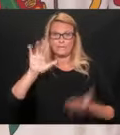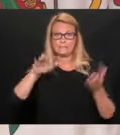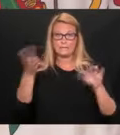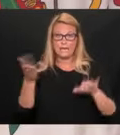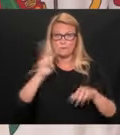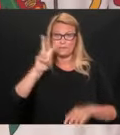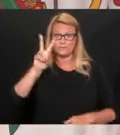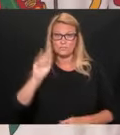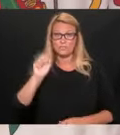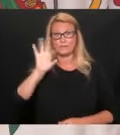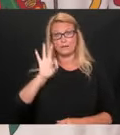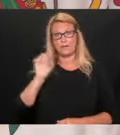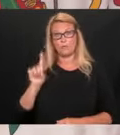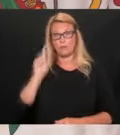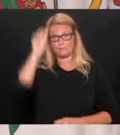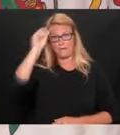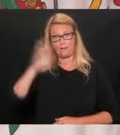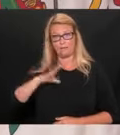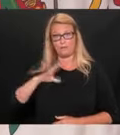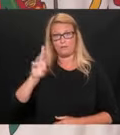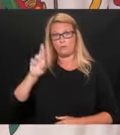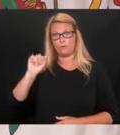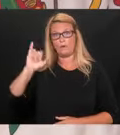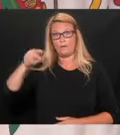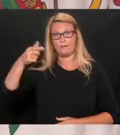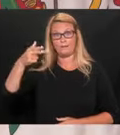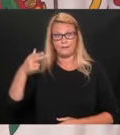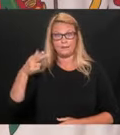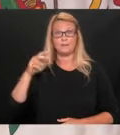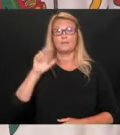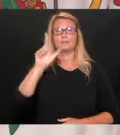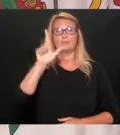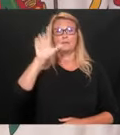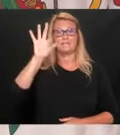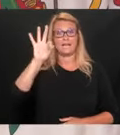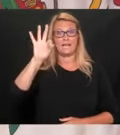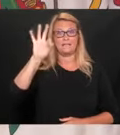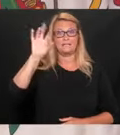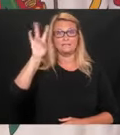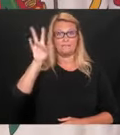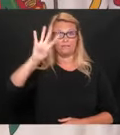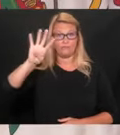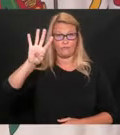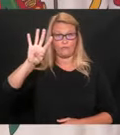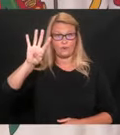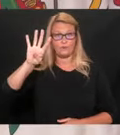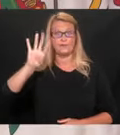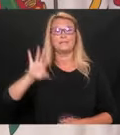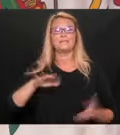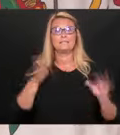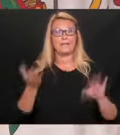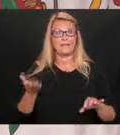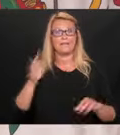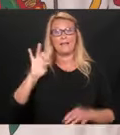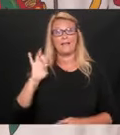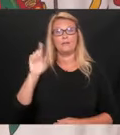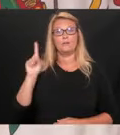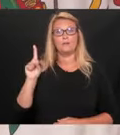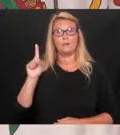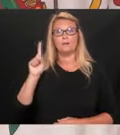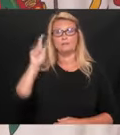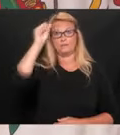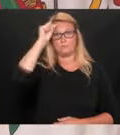is a 91-year-old male from Raleigh County. The 2,974th death is an 81-year-old male from